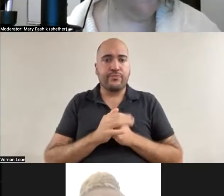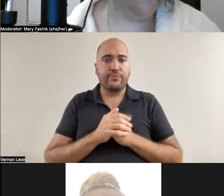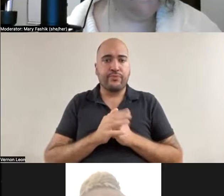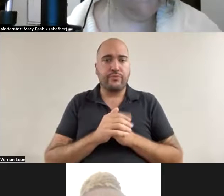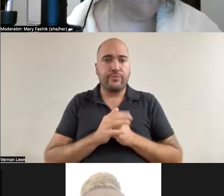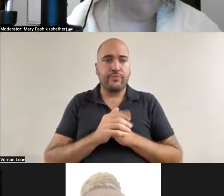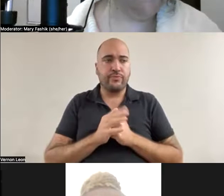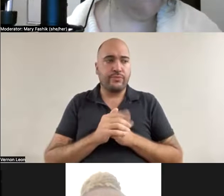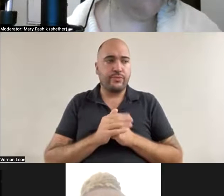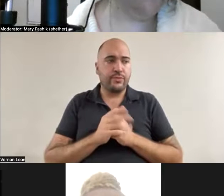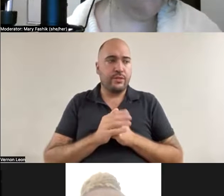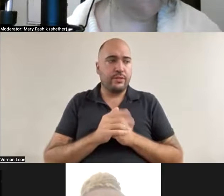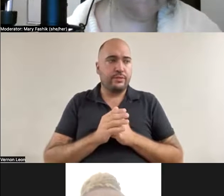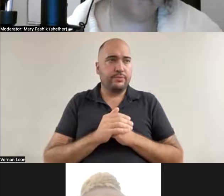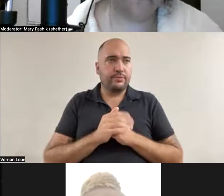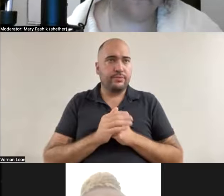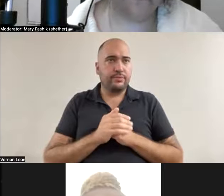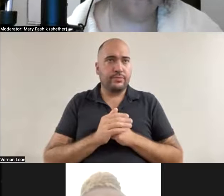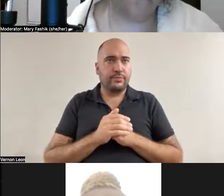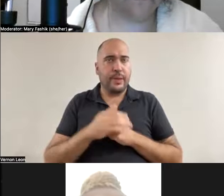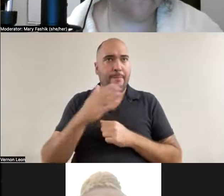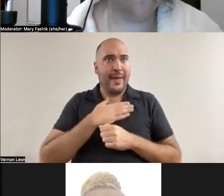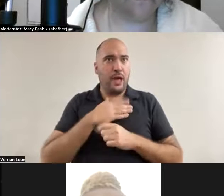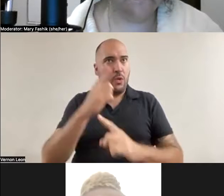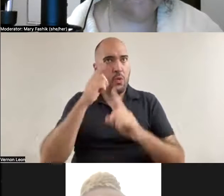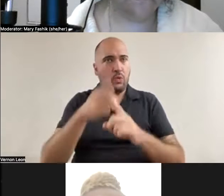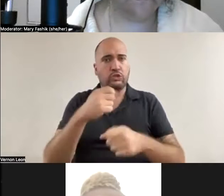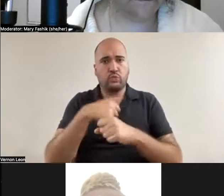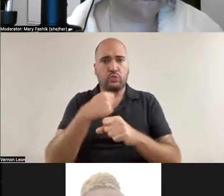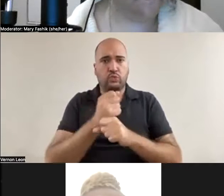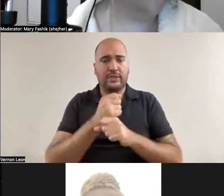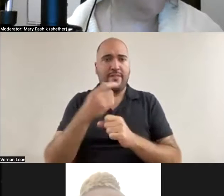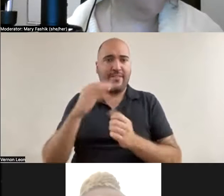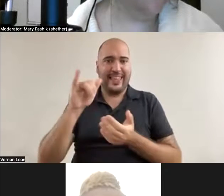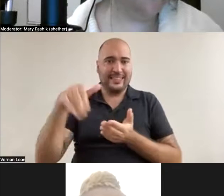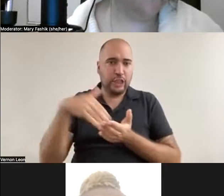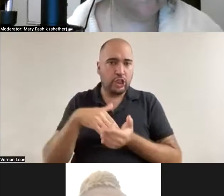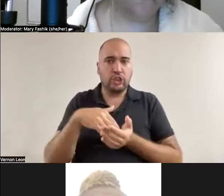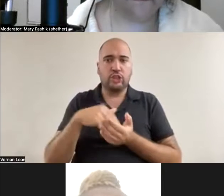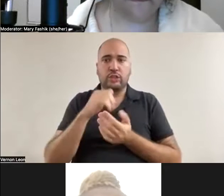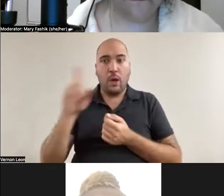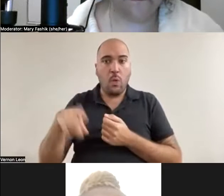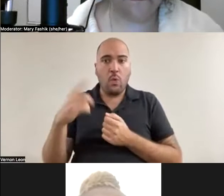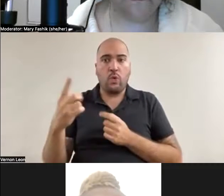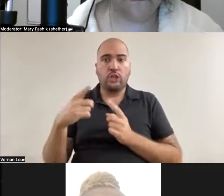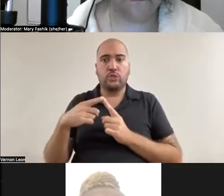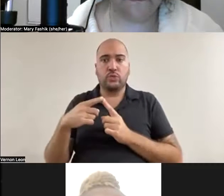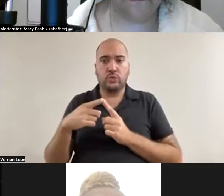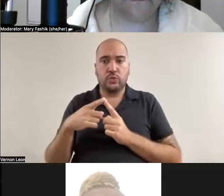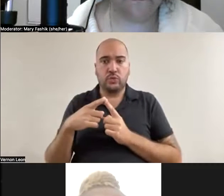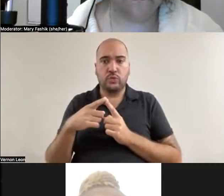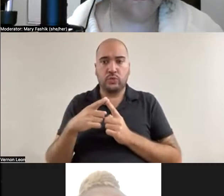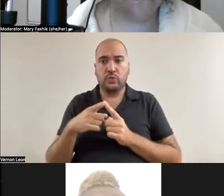my goal through the creation of this center is not only to to